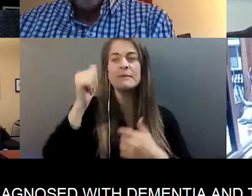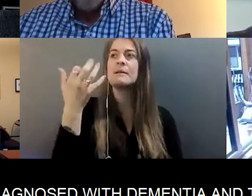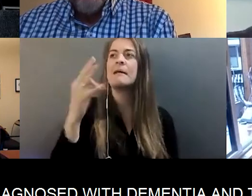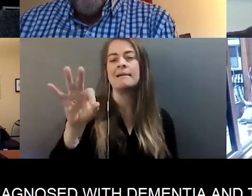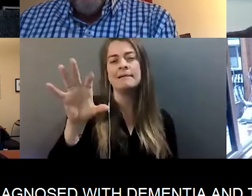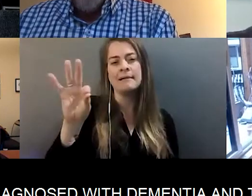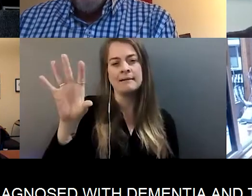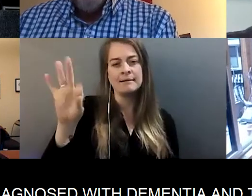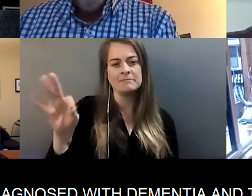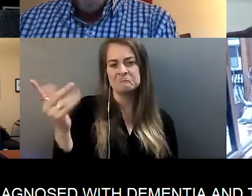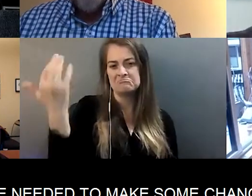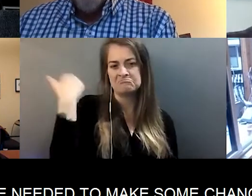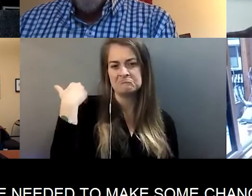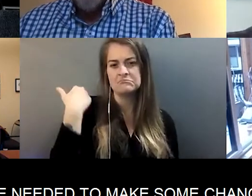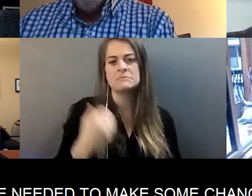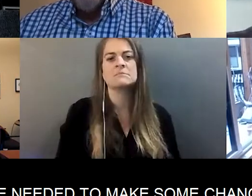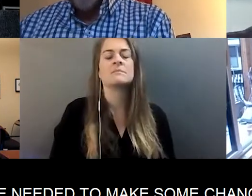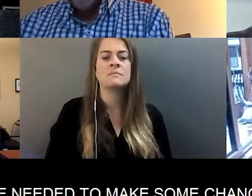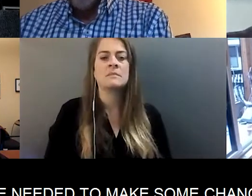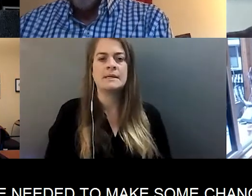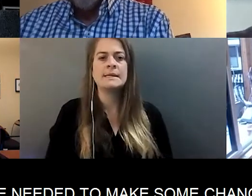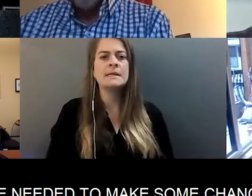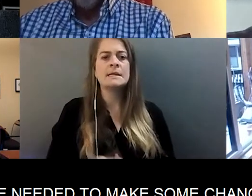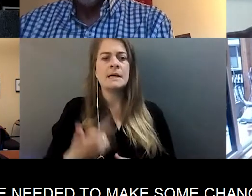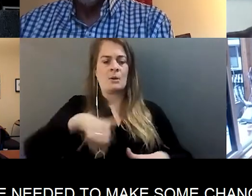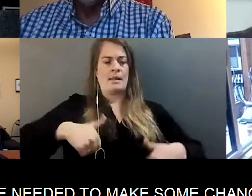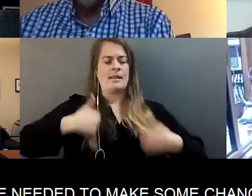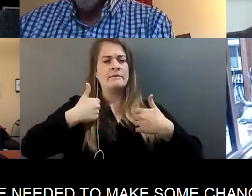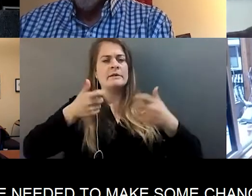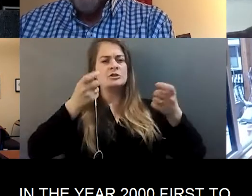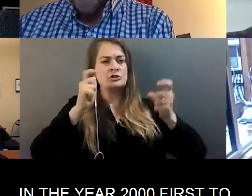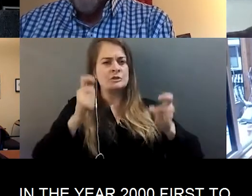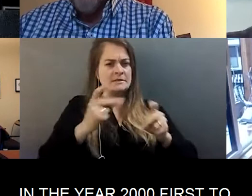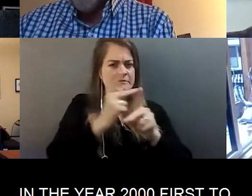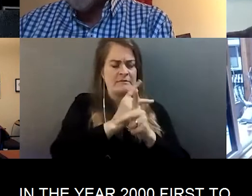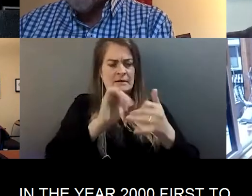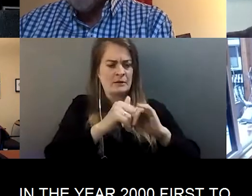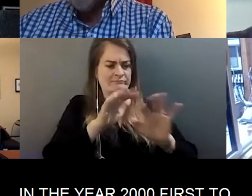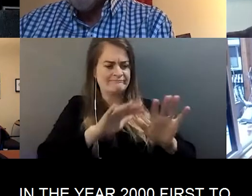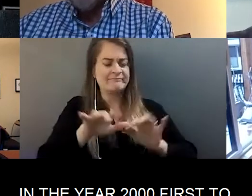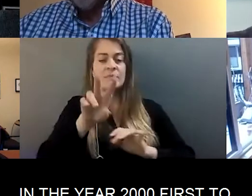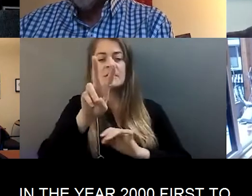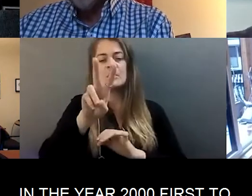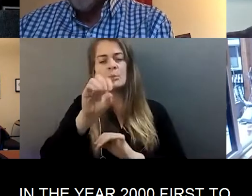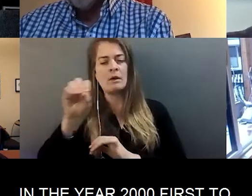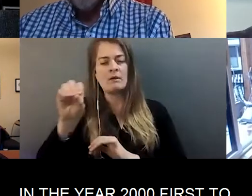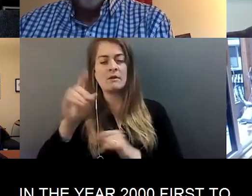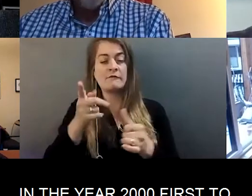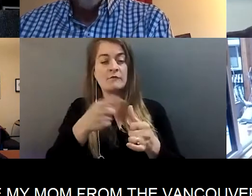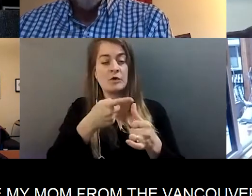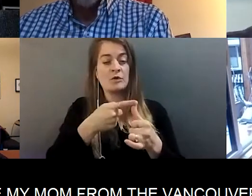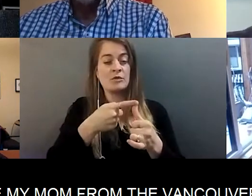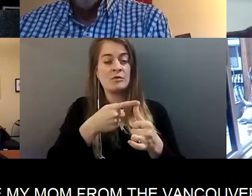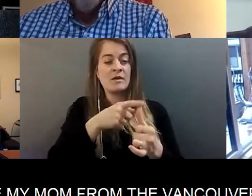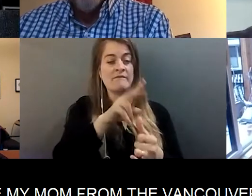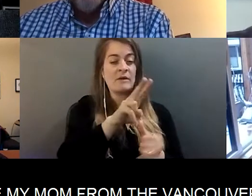1999. We needed to make some changes early in the year 2000, first to relocate my mom from the